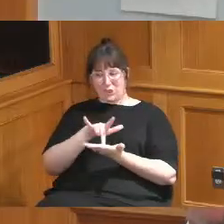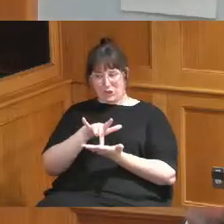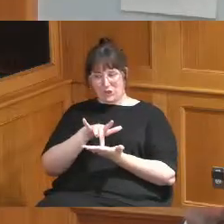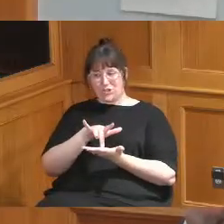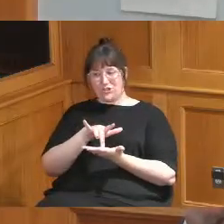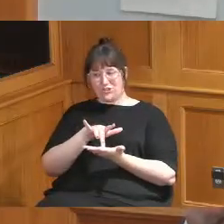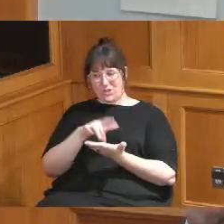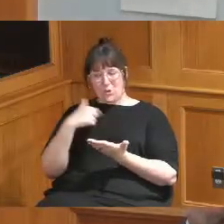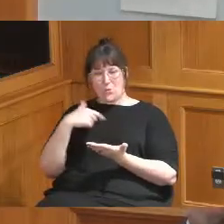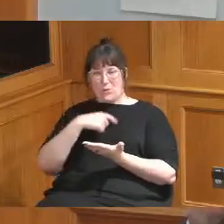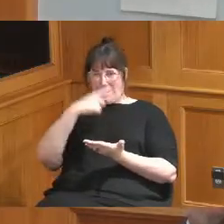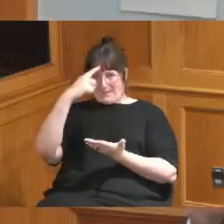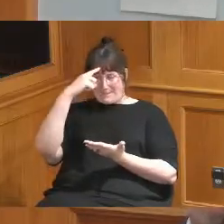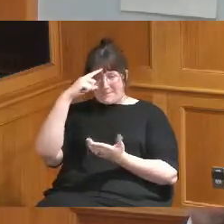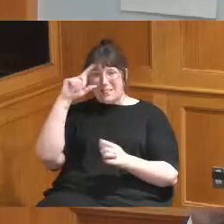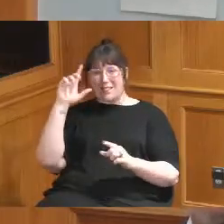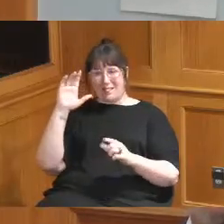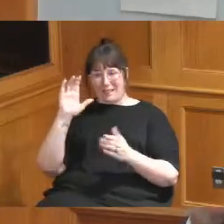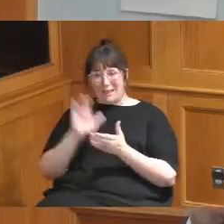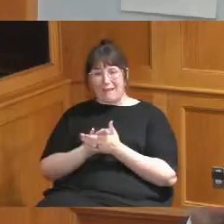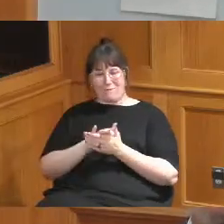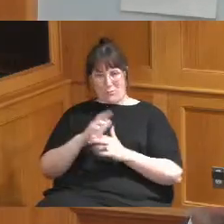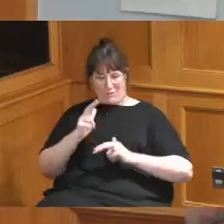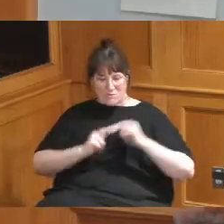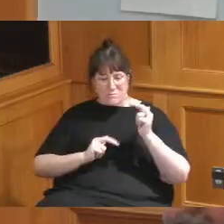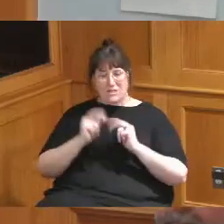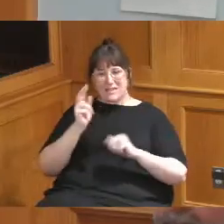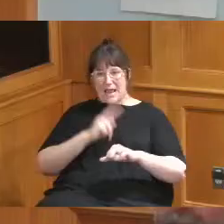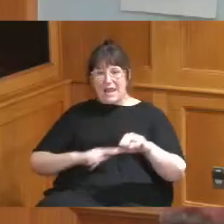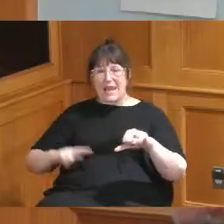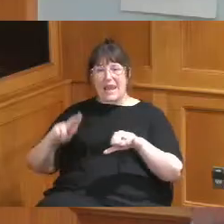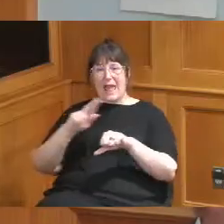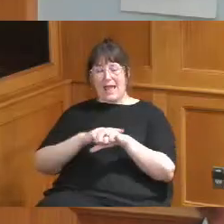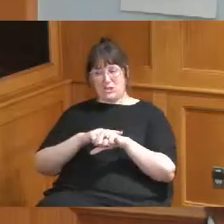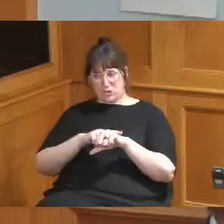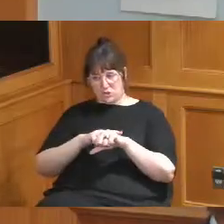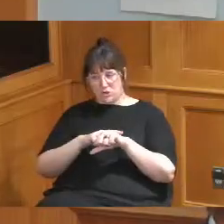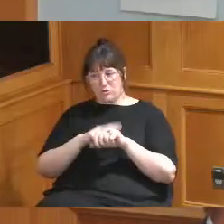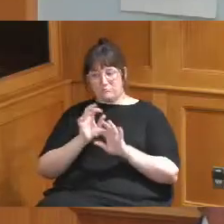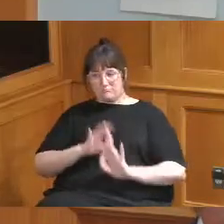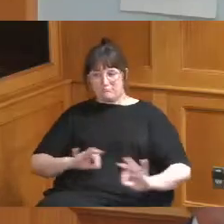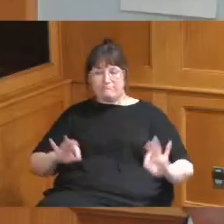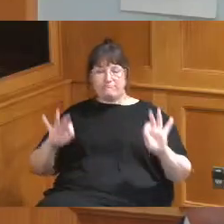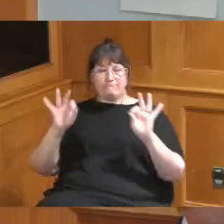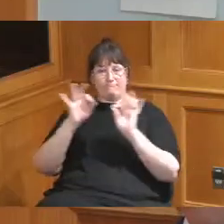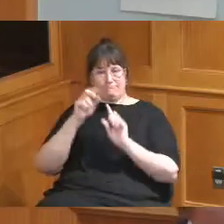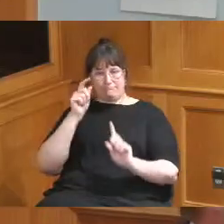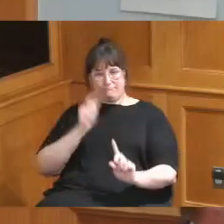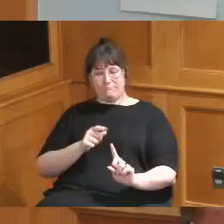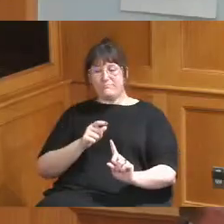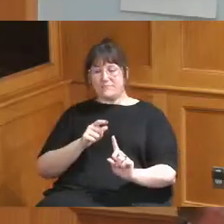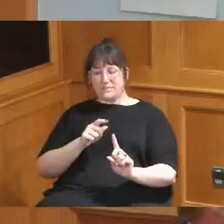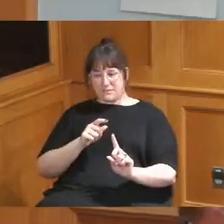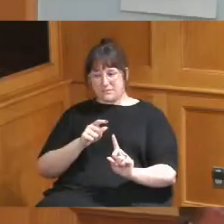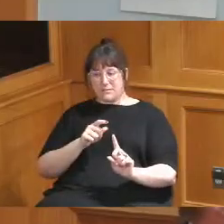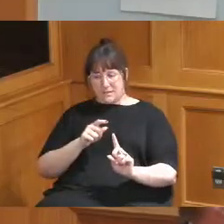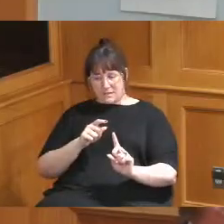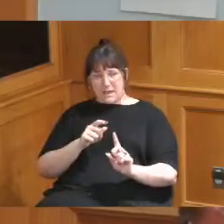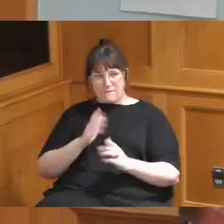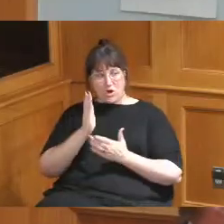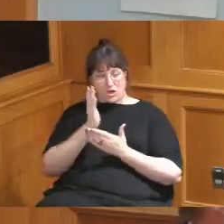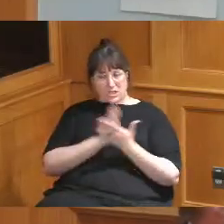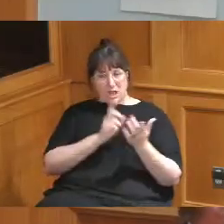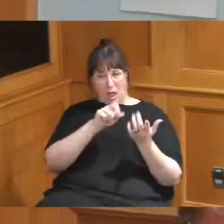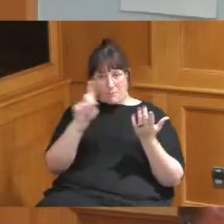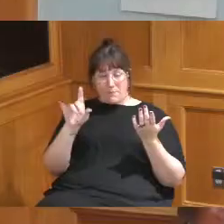we've built a national model for how to address civil justice needs in communities like ours and some that aren't like ours. And so I'm